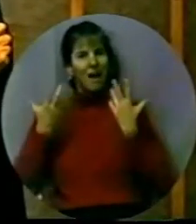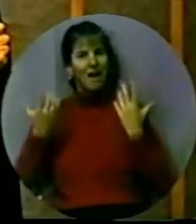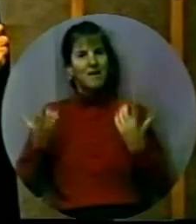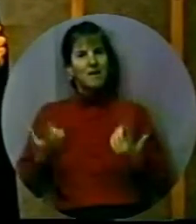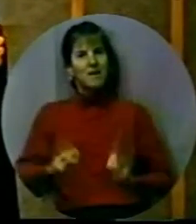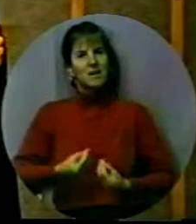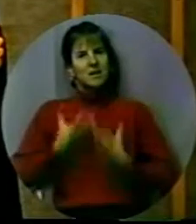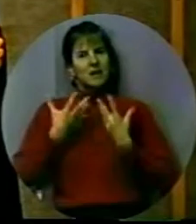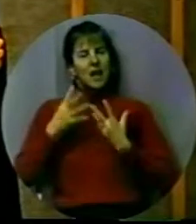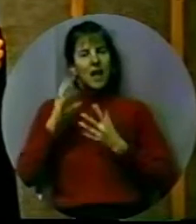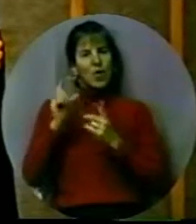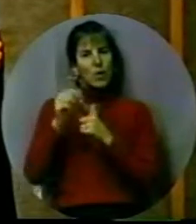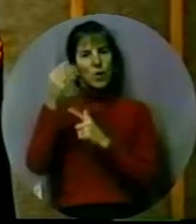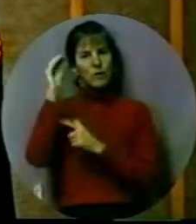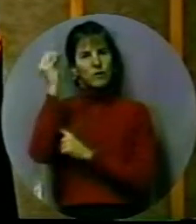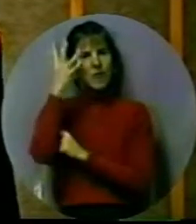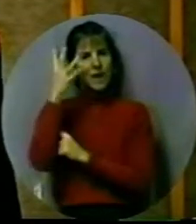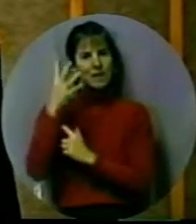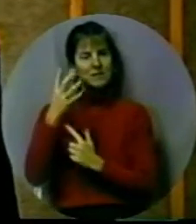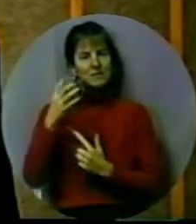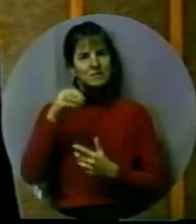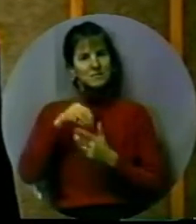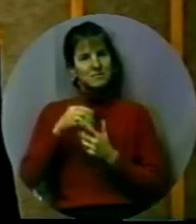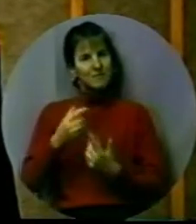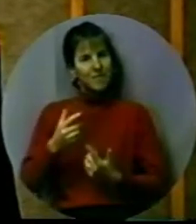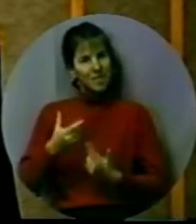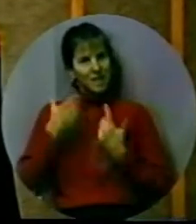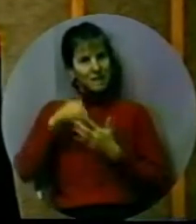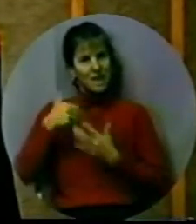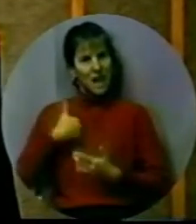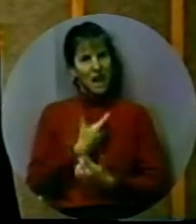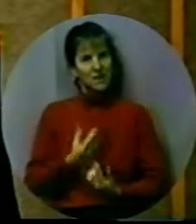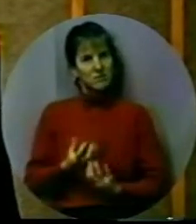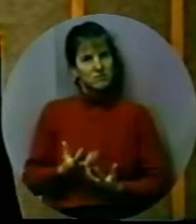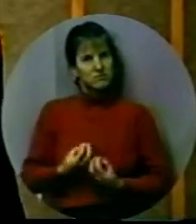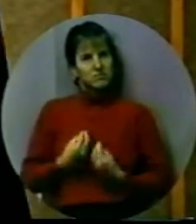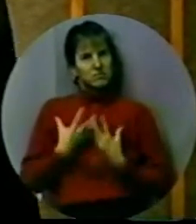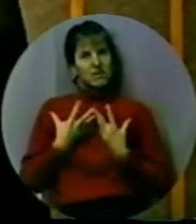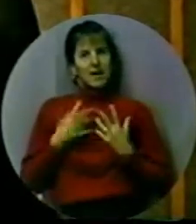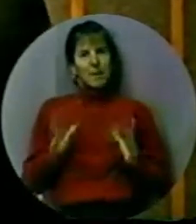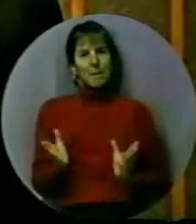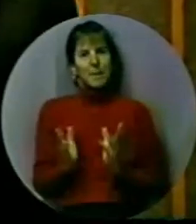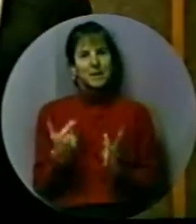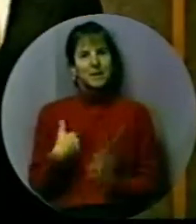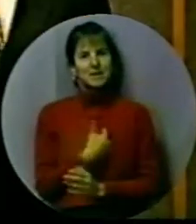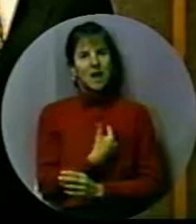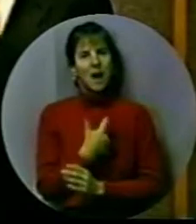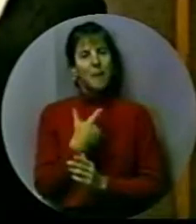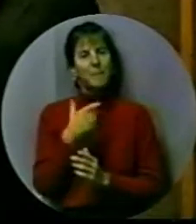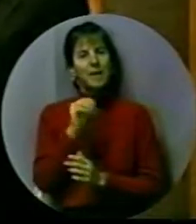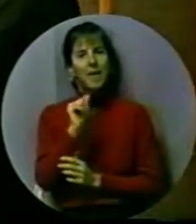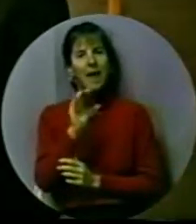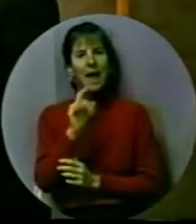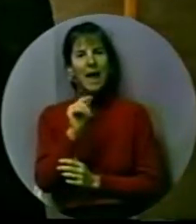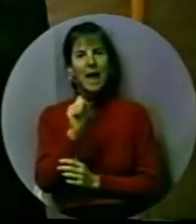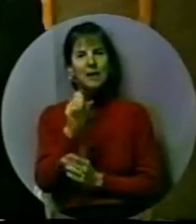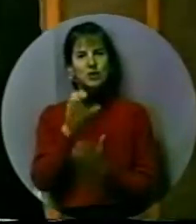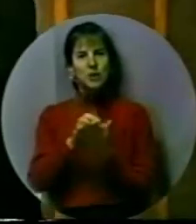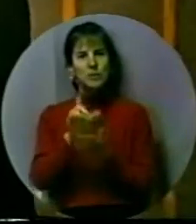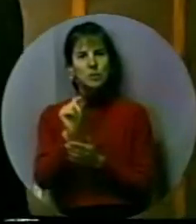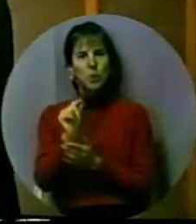of grace and dwelling in us richly in Colossians 3:16 and building us up in Acts